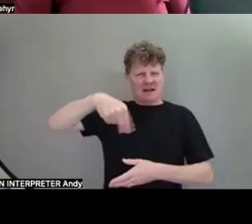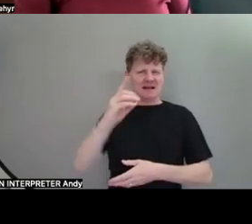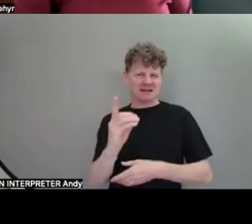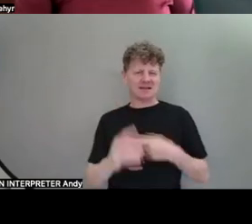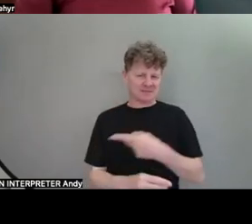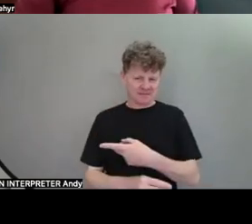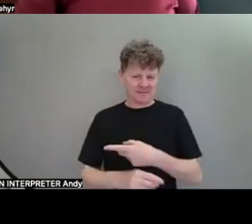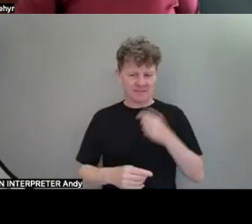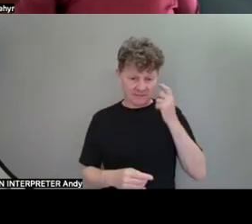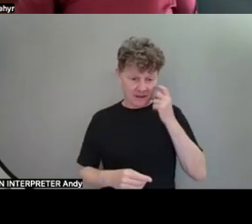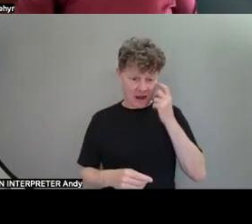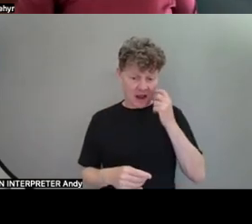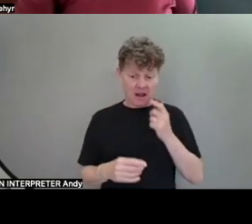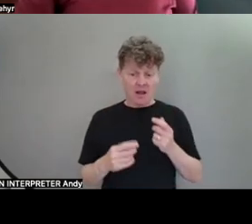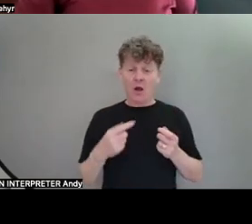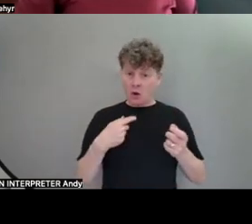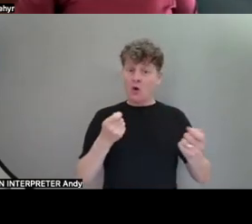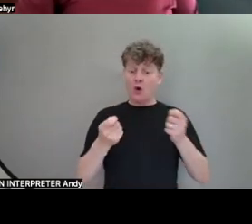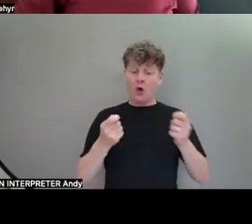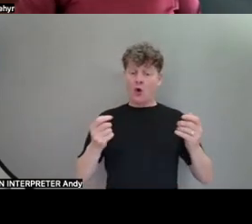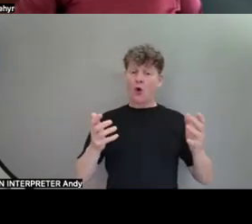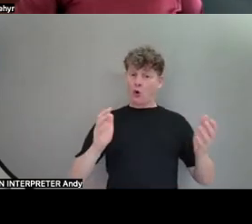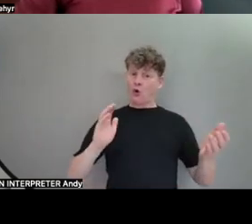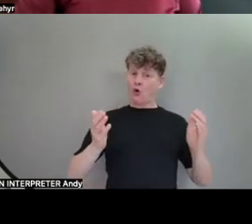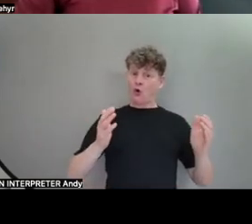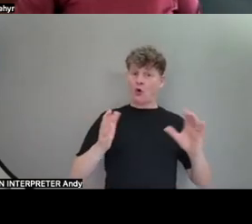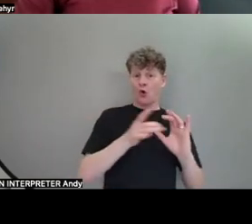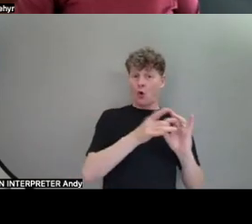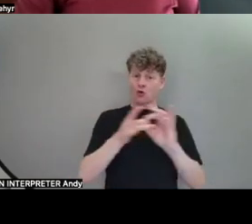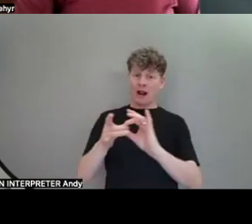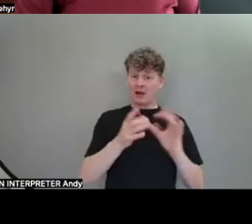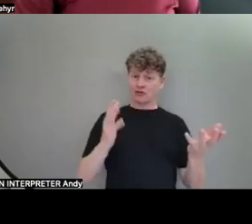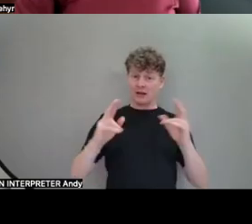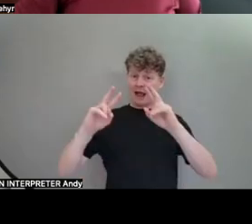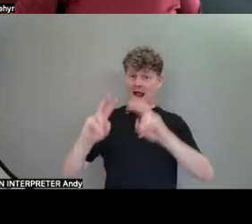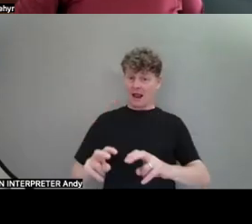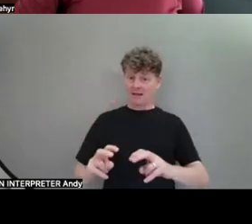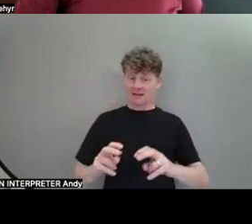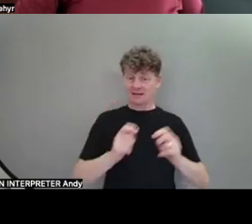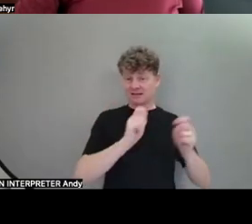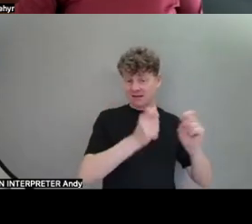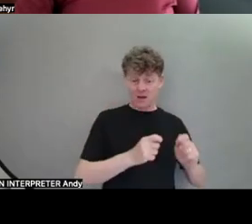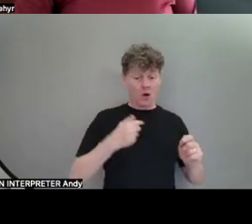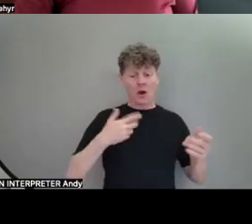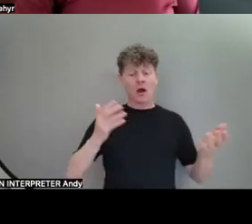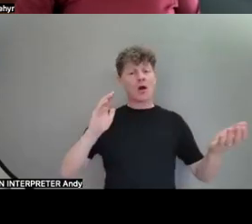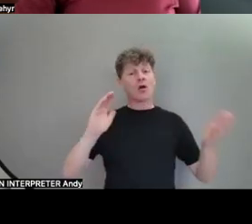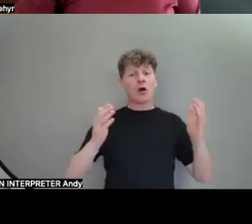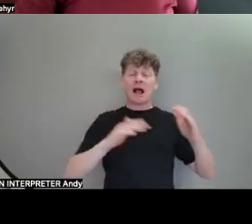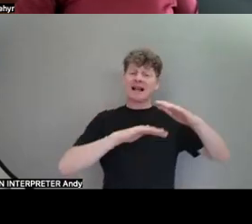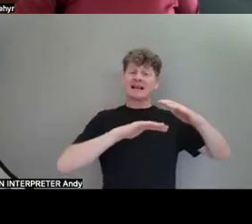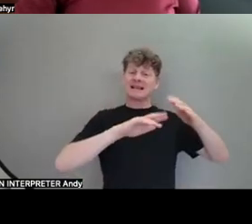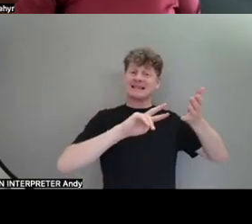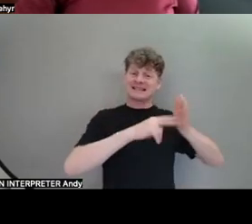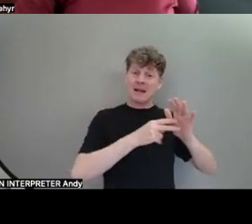we ran correlational analyses among these variables. So correlating semantic